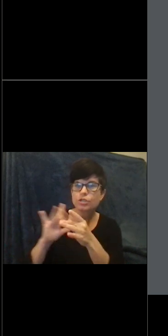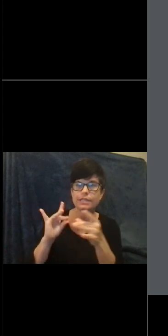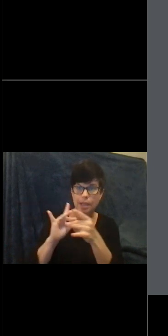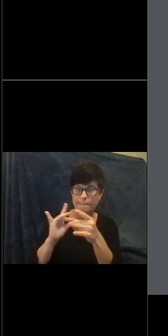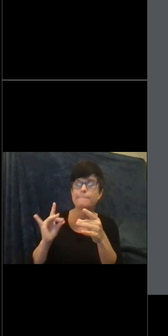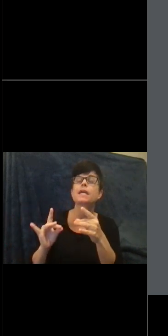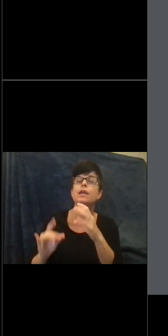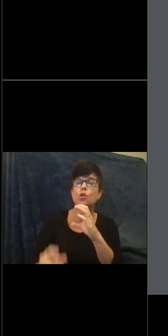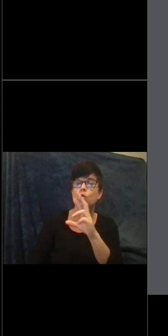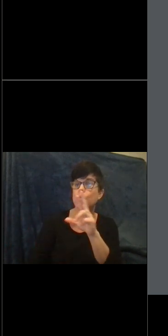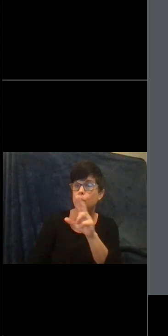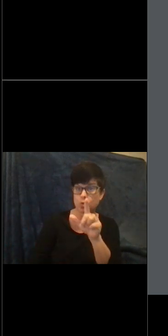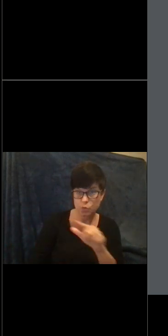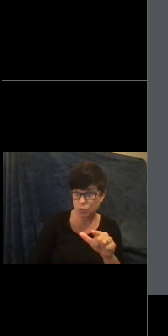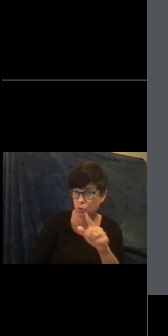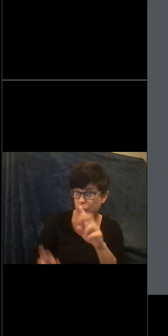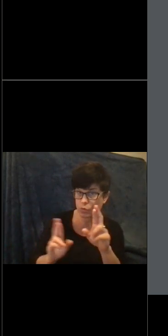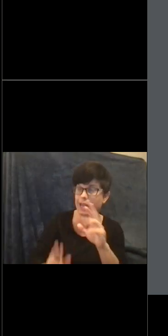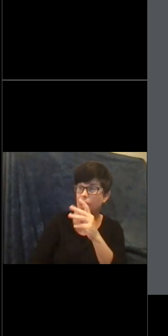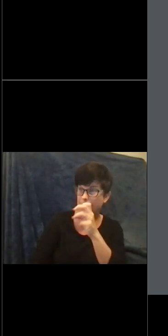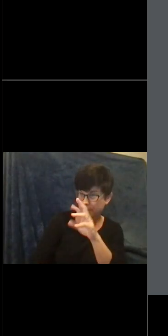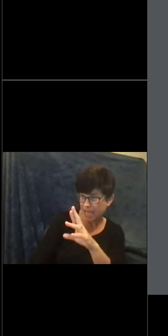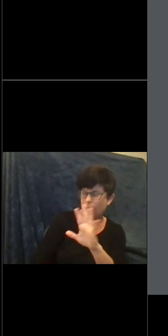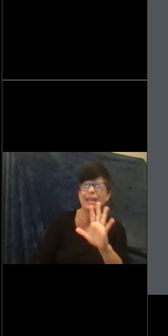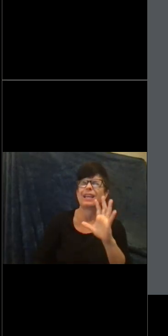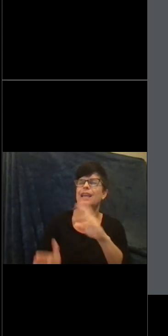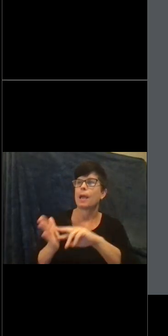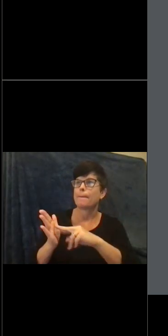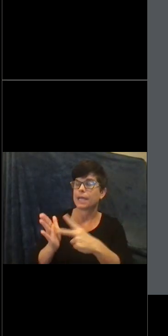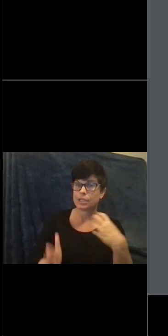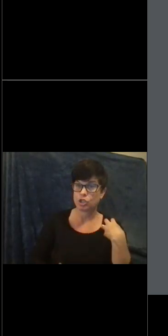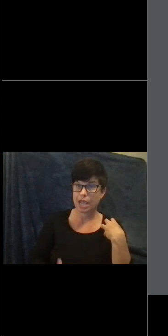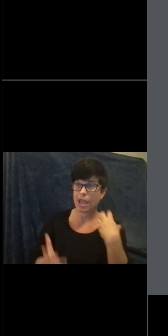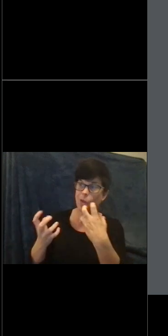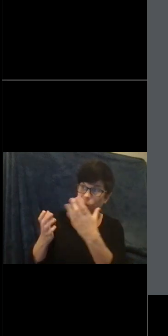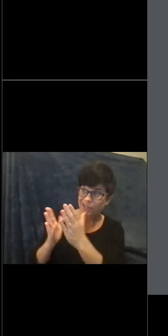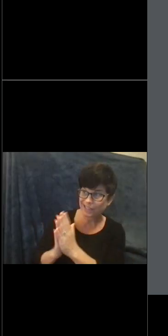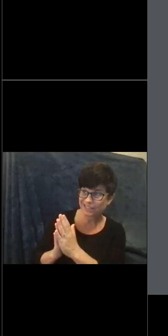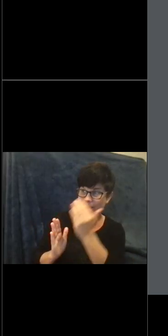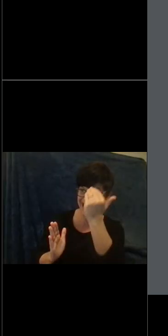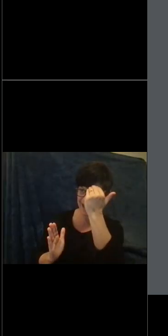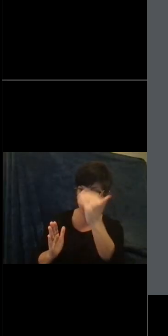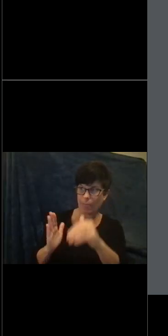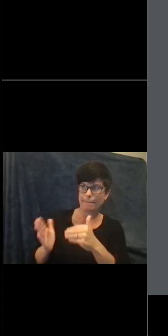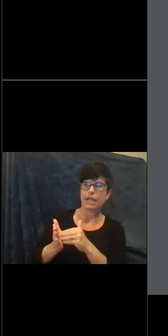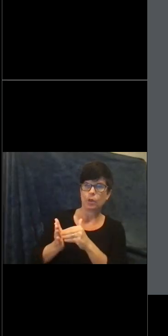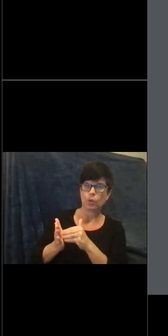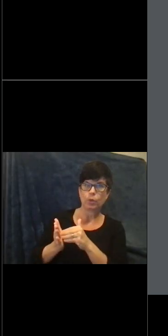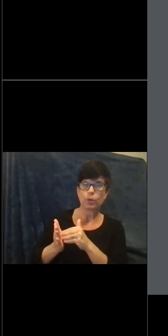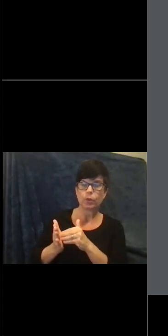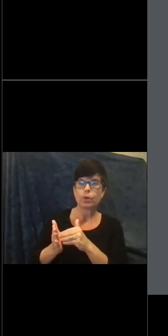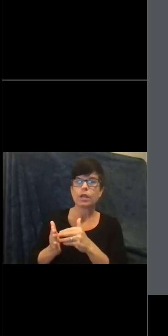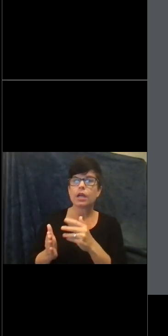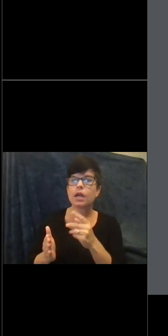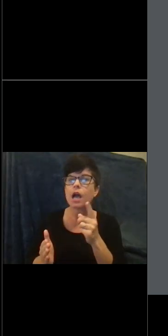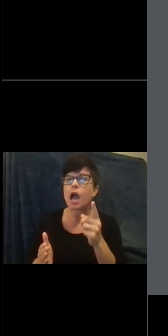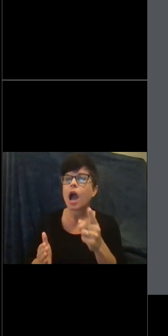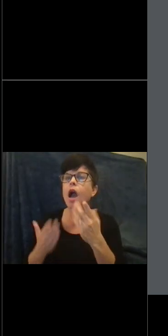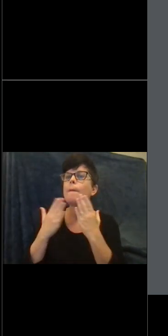Cruz is ready. Yes, Board Member. Mayor, Chair, I just wanted to ask, I know we're in the middle of digital public